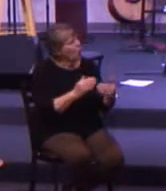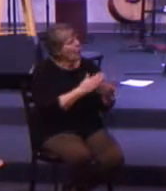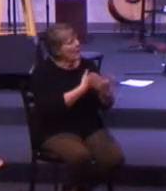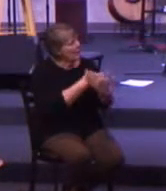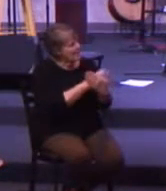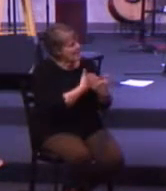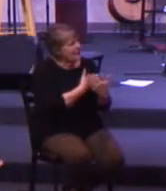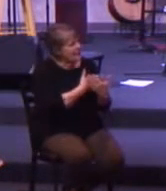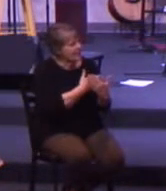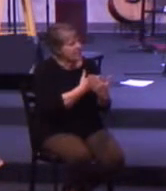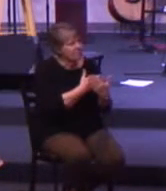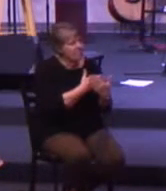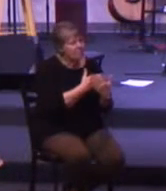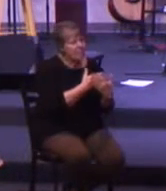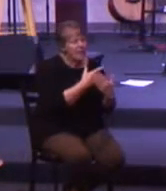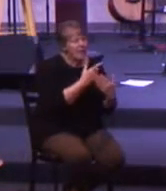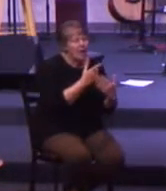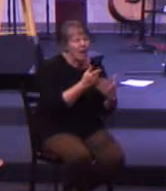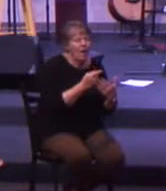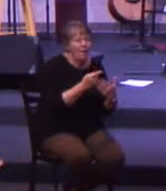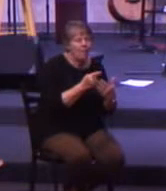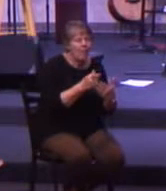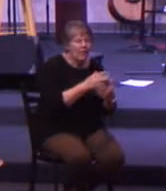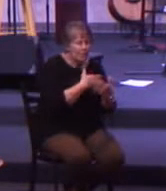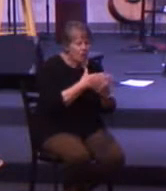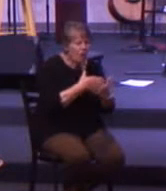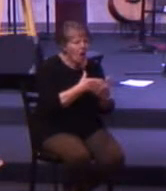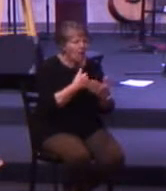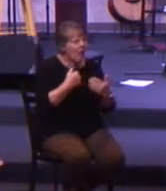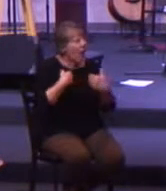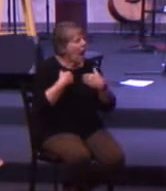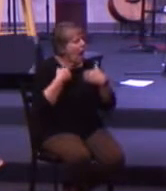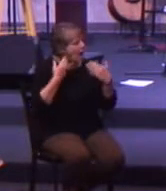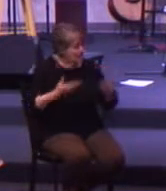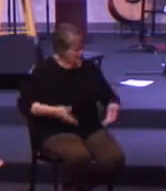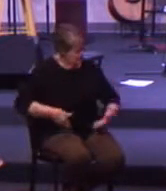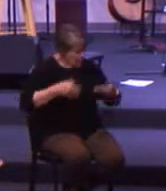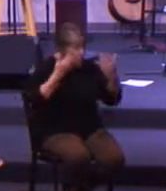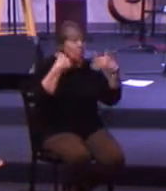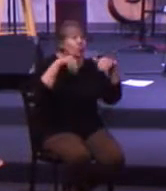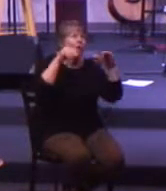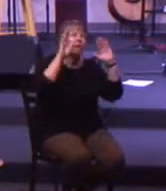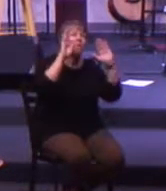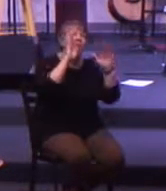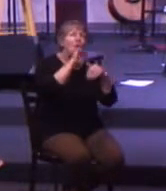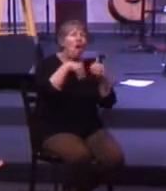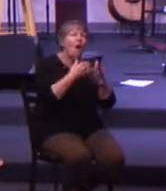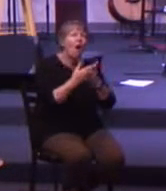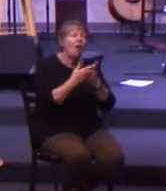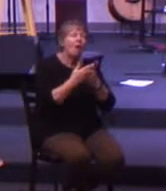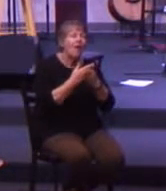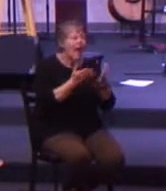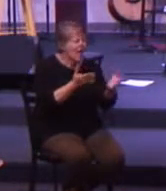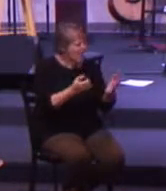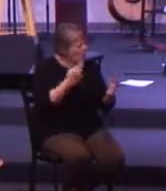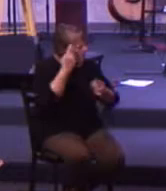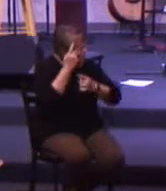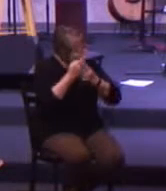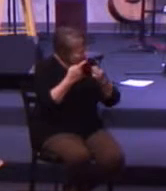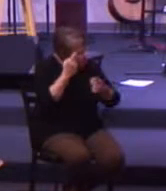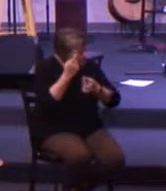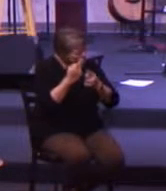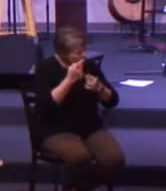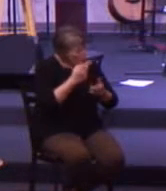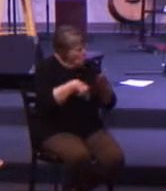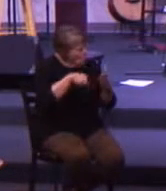during that, I'd invite you to consider, what are you holding on to that you need to finally surrender to God?